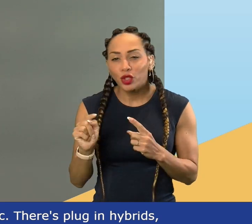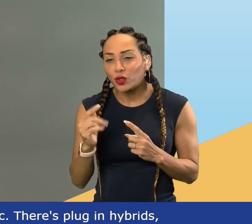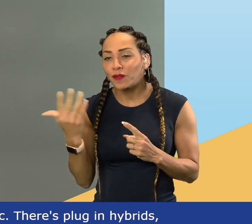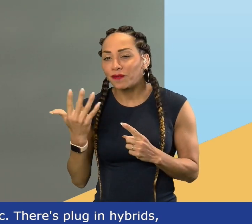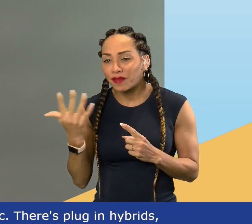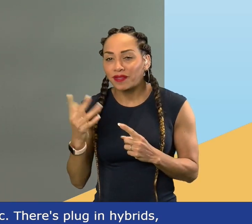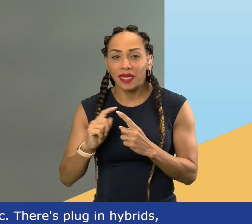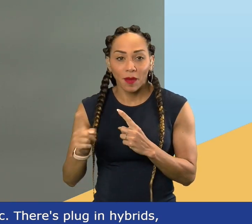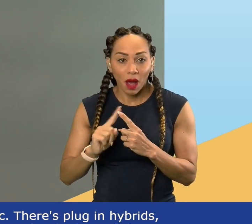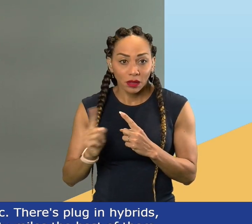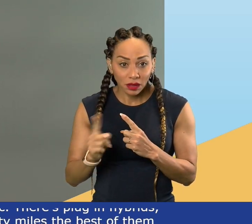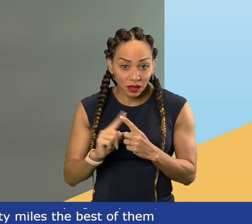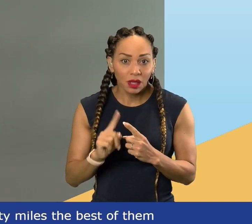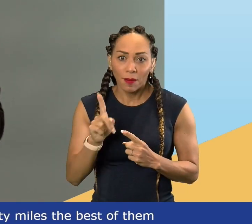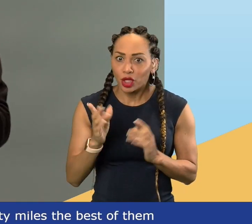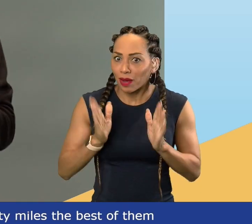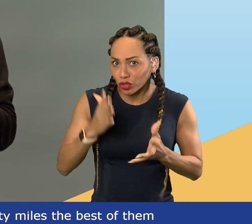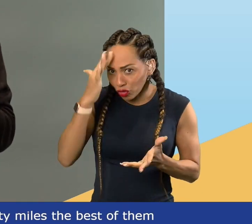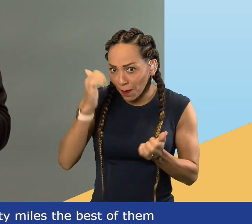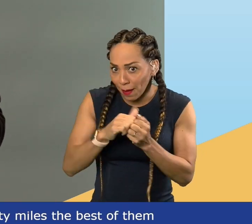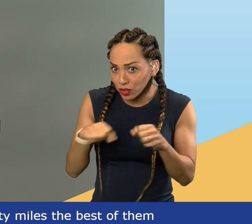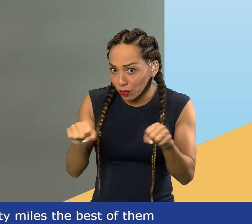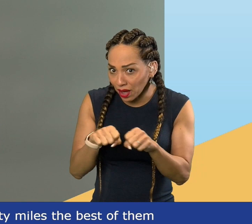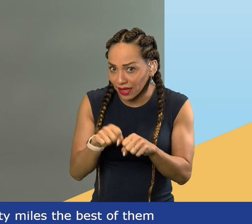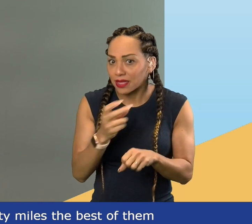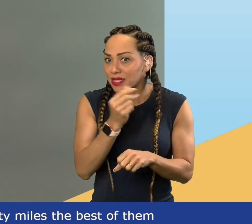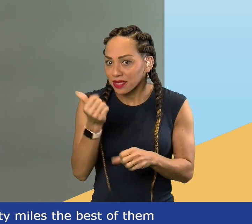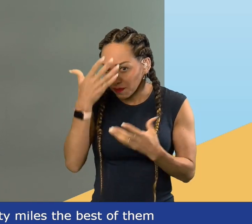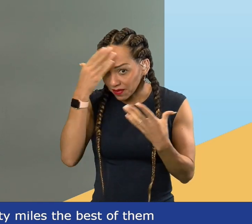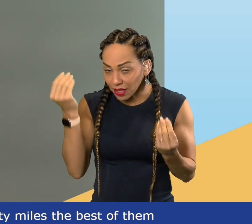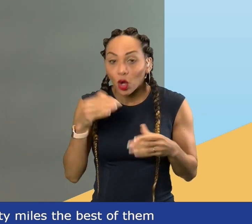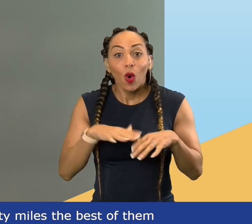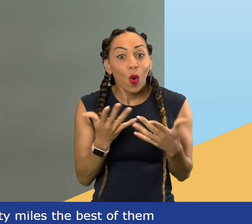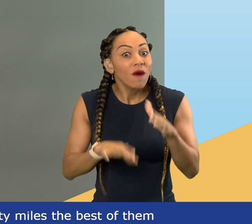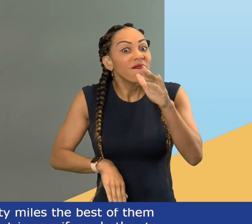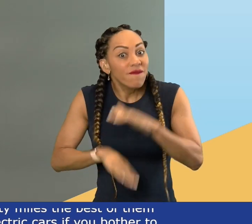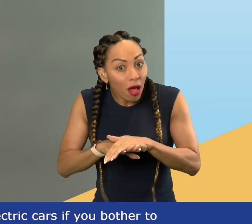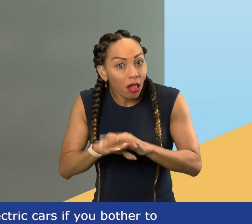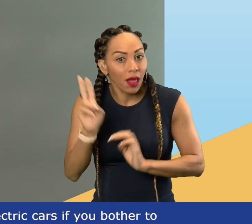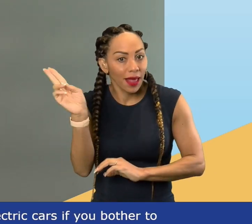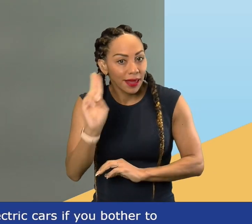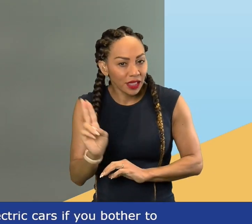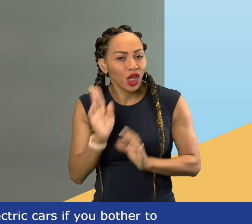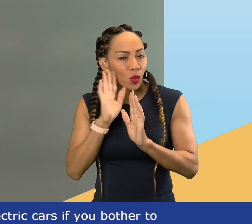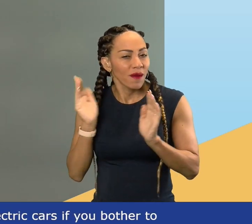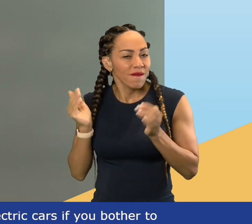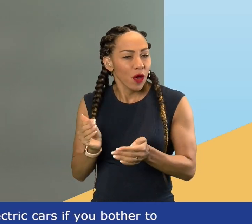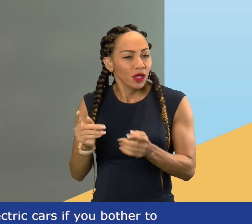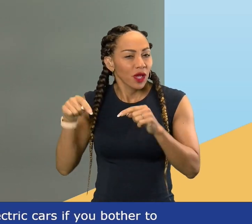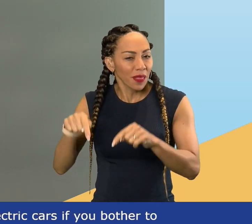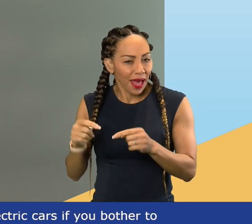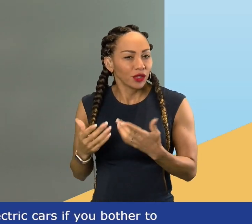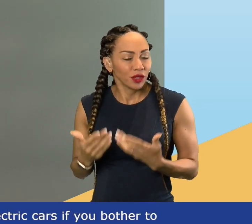which is unfortunately lots of people don't. And then there are fully electric cars. And that's what we're going to focus on more today, because let's be honest, that's where we're